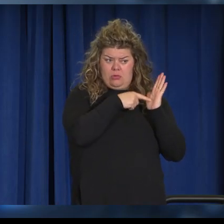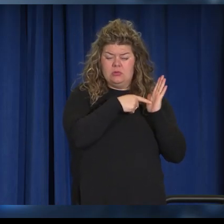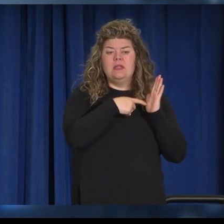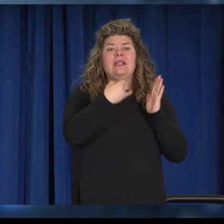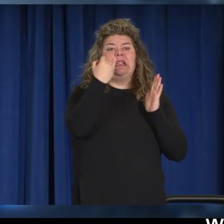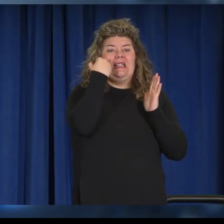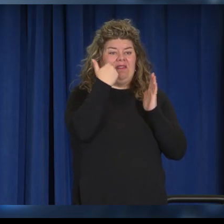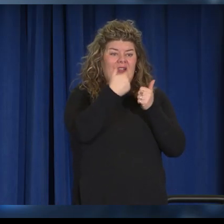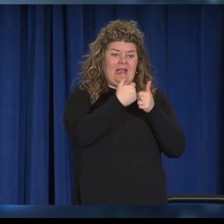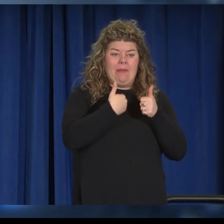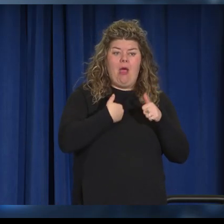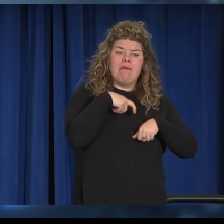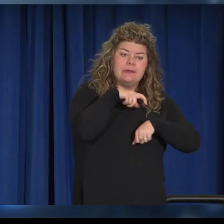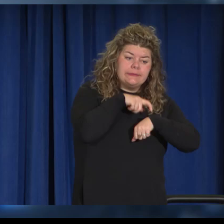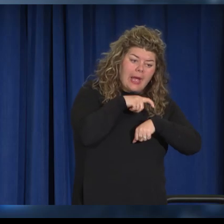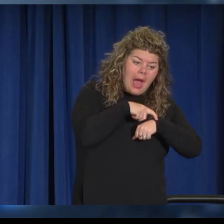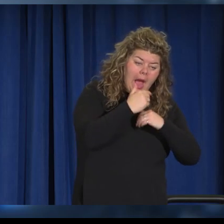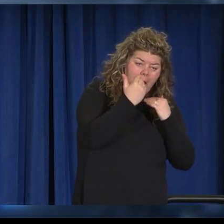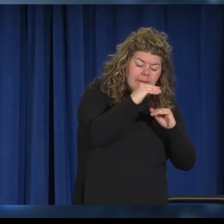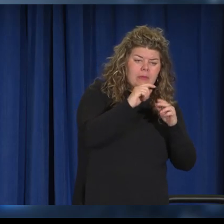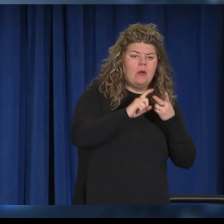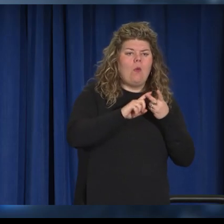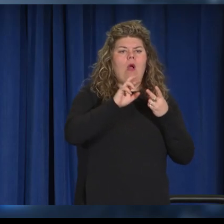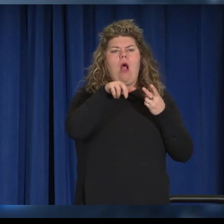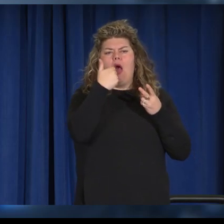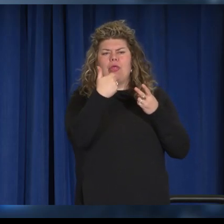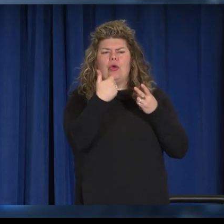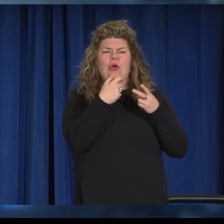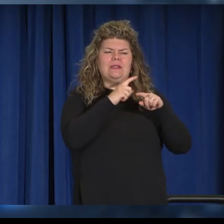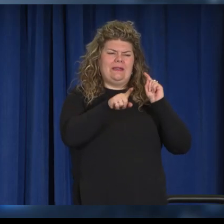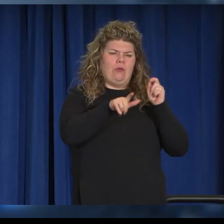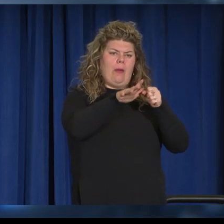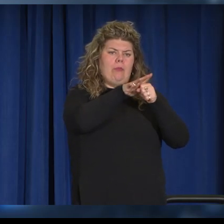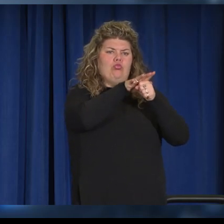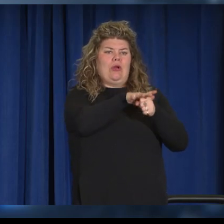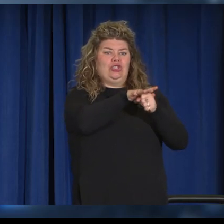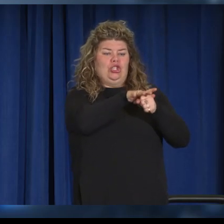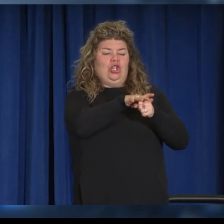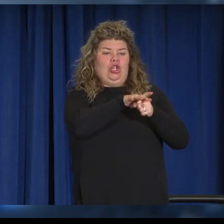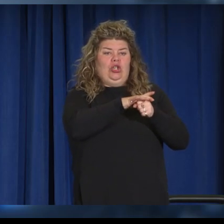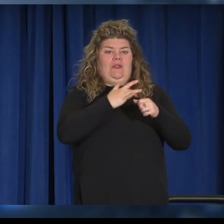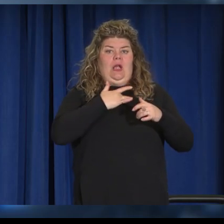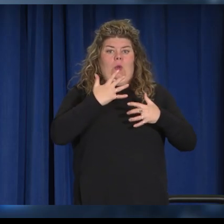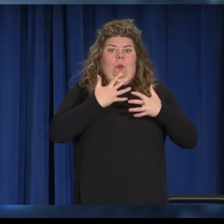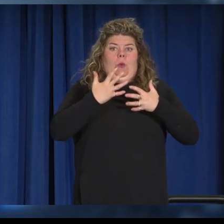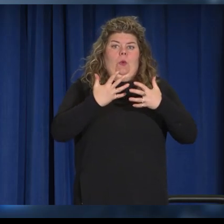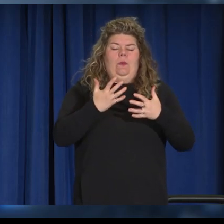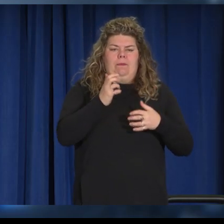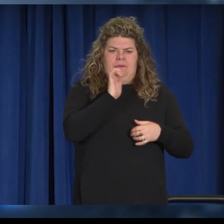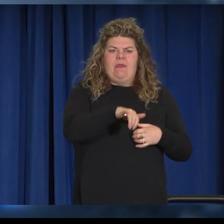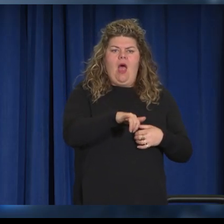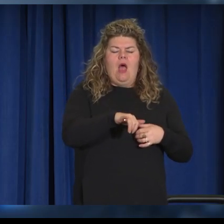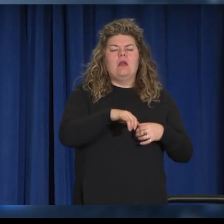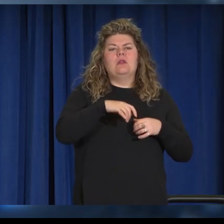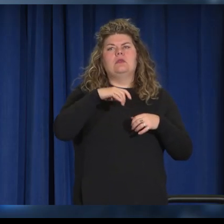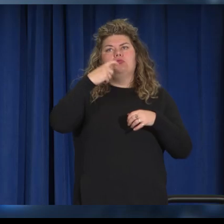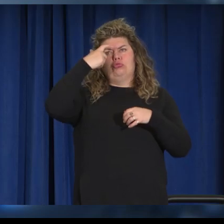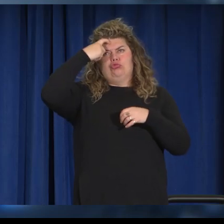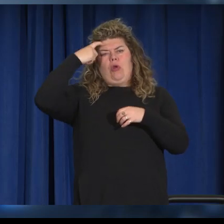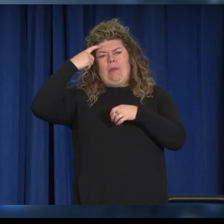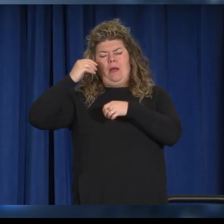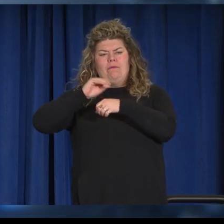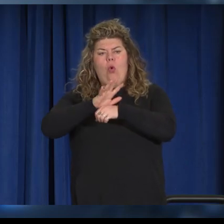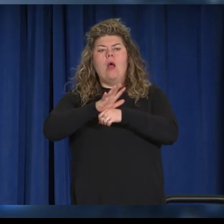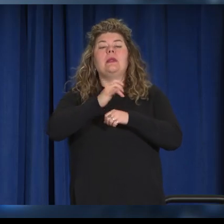timers or have some sort of set limit can cause a lot of pressure. And particularly talk about trauma-informed, the idea of just